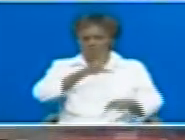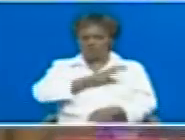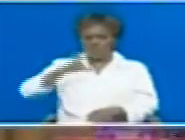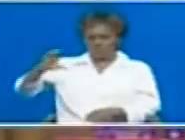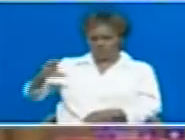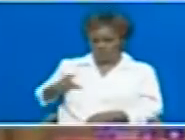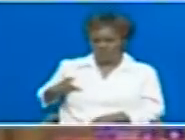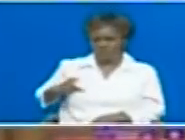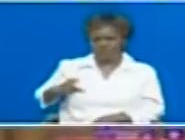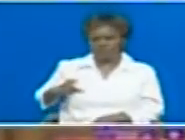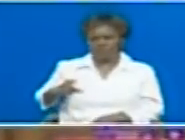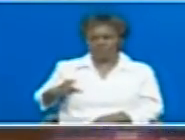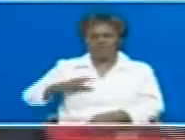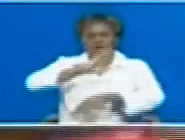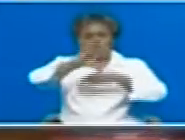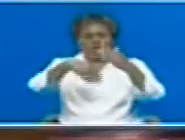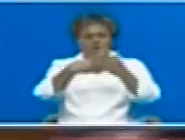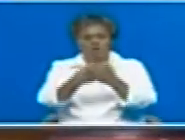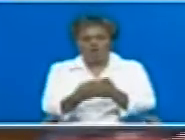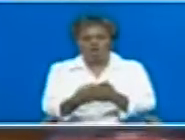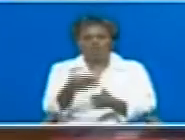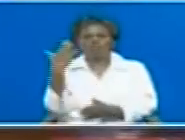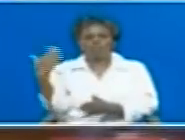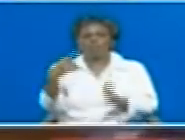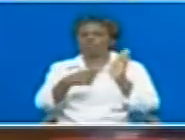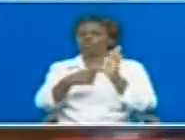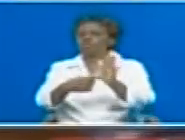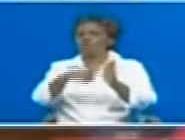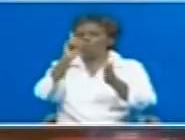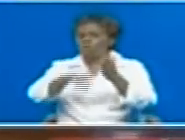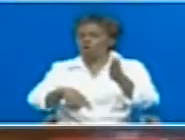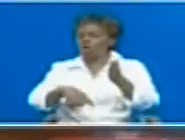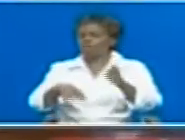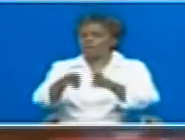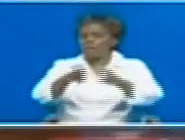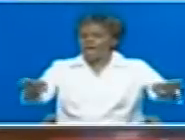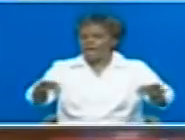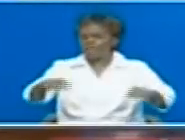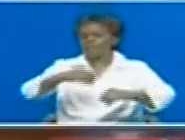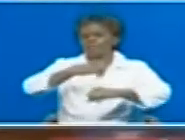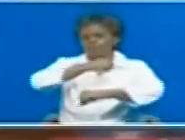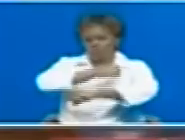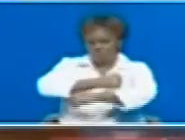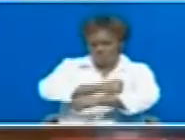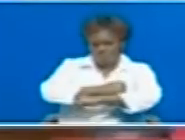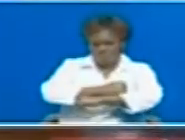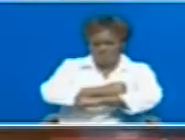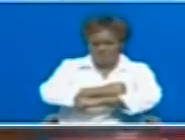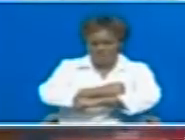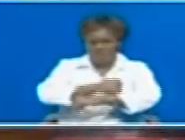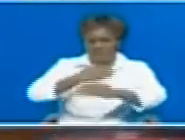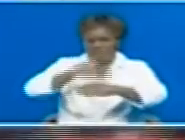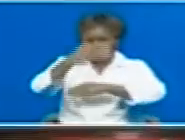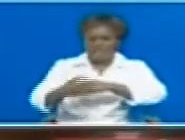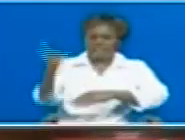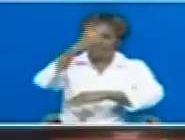to the school all the preliminary documents show that the playground belongs to the school. Right. And then he said he would want time because the next day, for